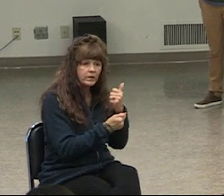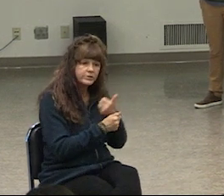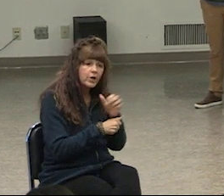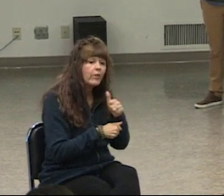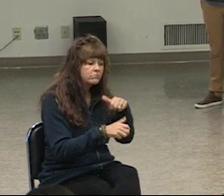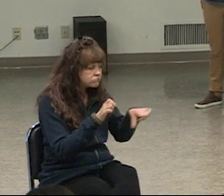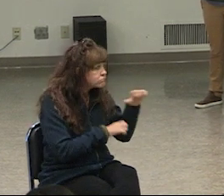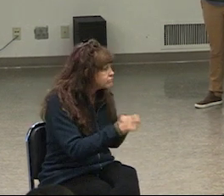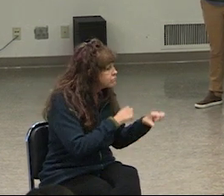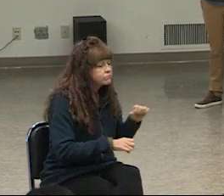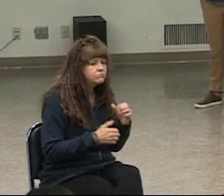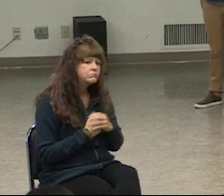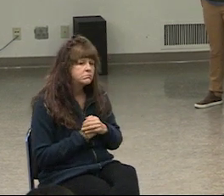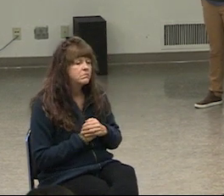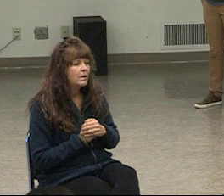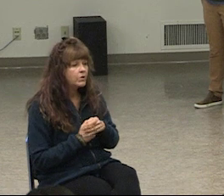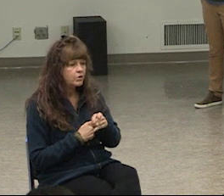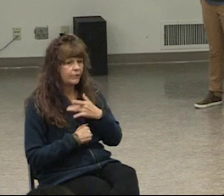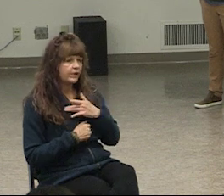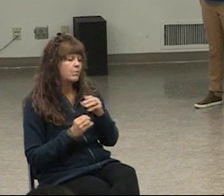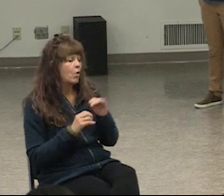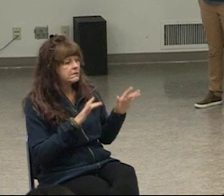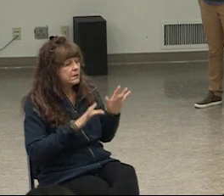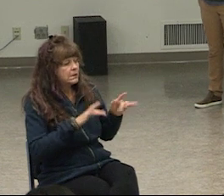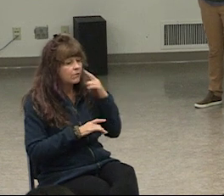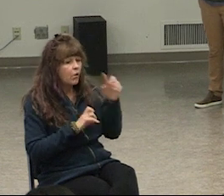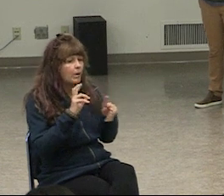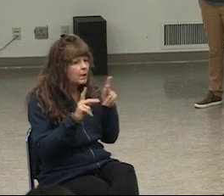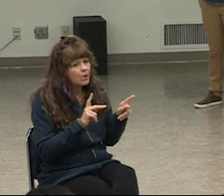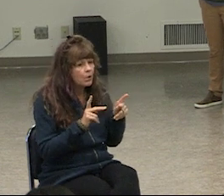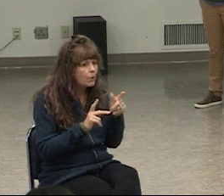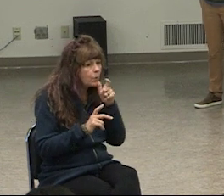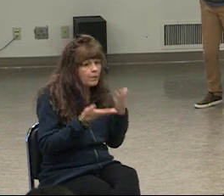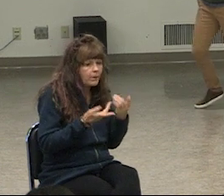in relationships. We have much more empathy for people as we get to know them. We hear their stories and we hear their truths.